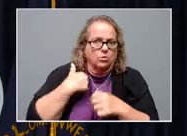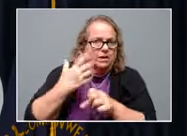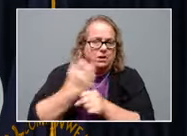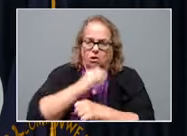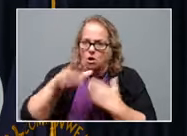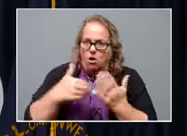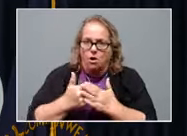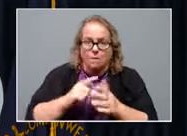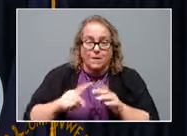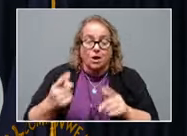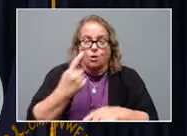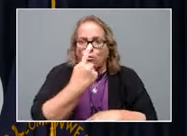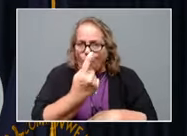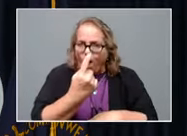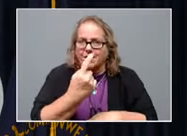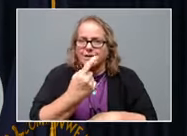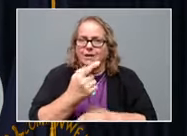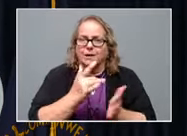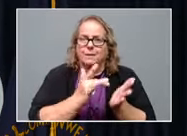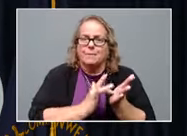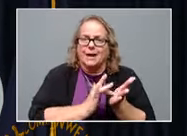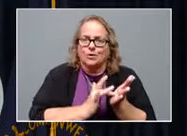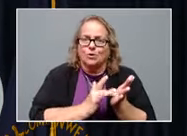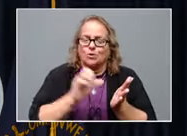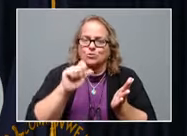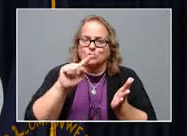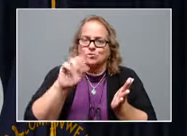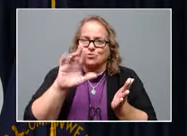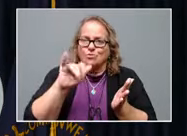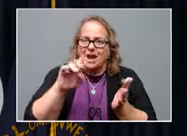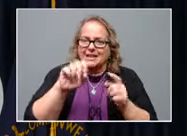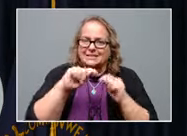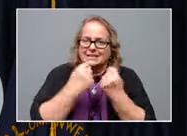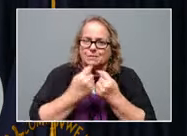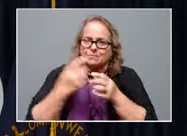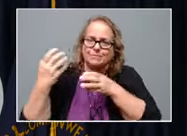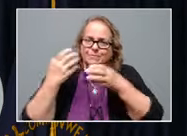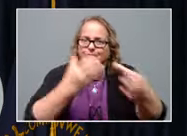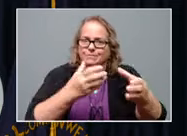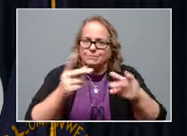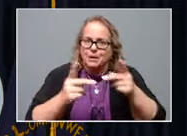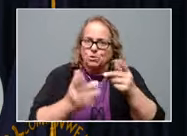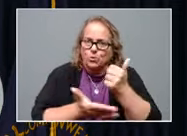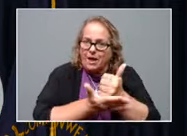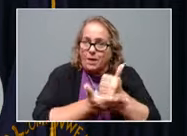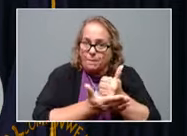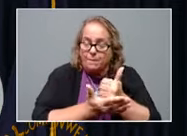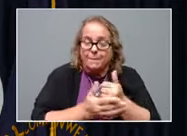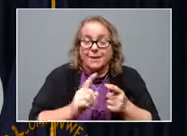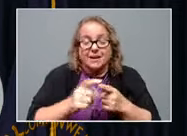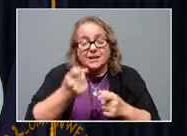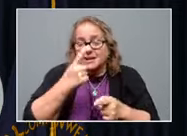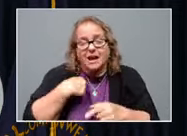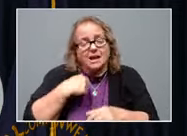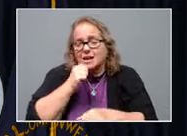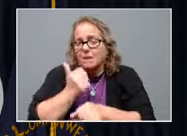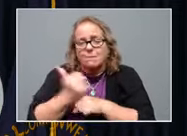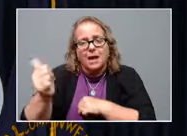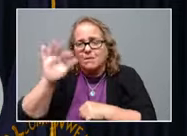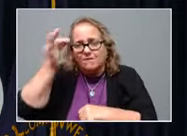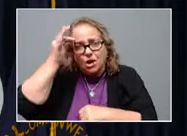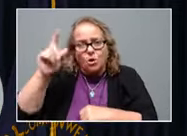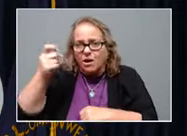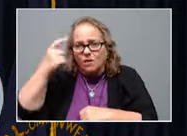strike teams, and I don't want to blame the federal government for that. It's a limited amount of people, and we're all struggling. But we can certainly use some